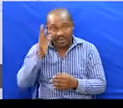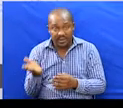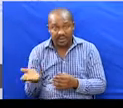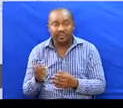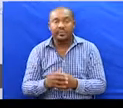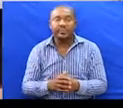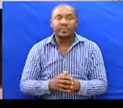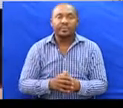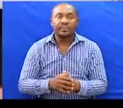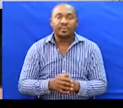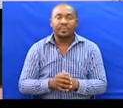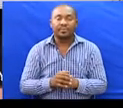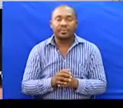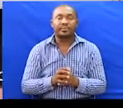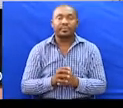parents.